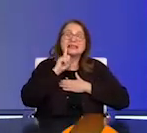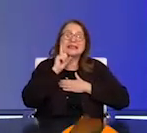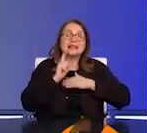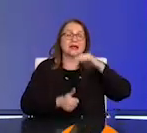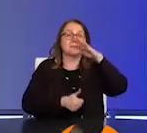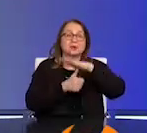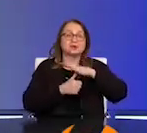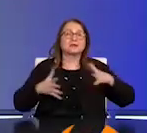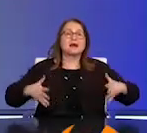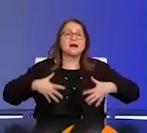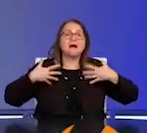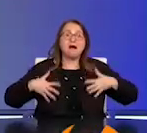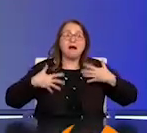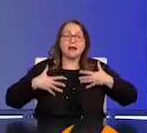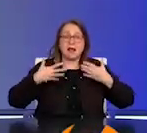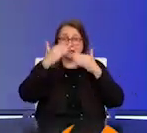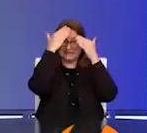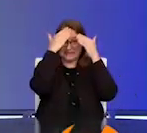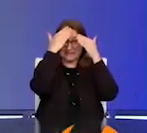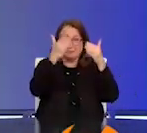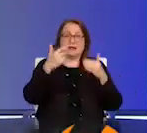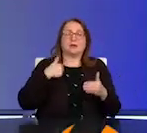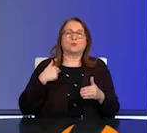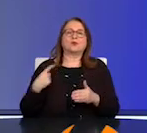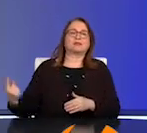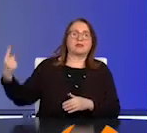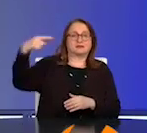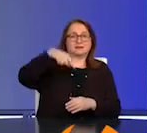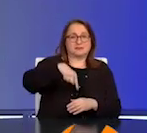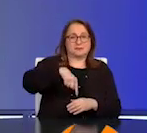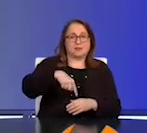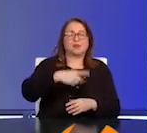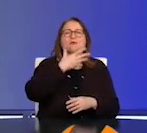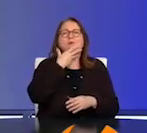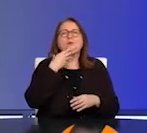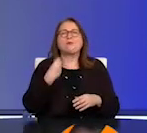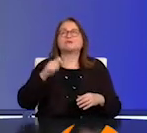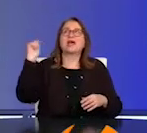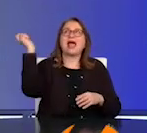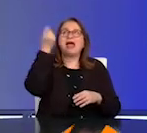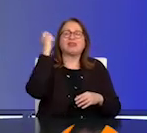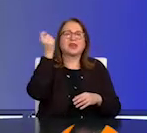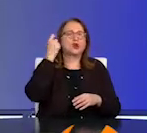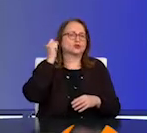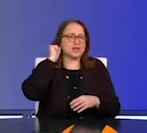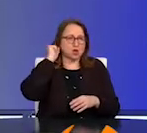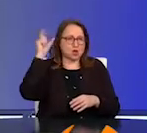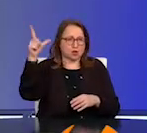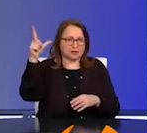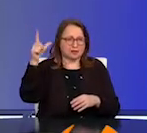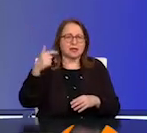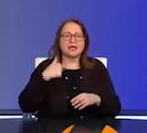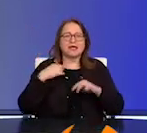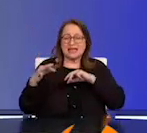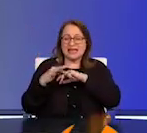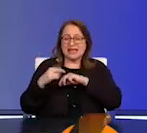great pleasure and honor to be present at this wonderful national celebration. My wife